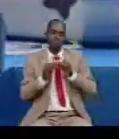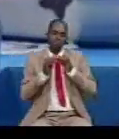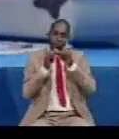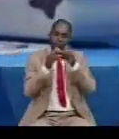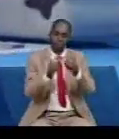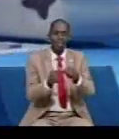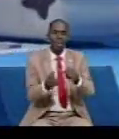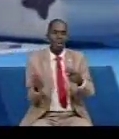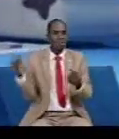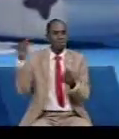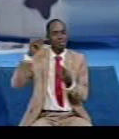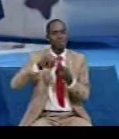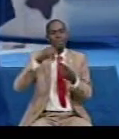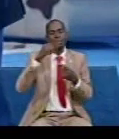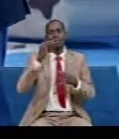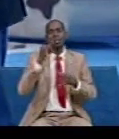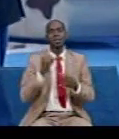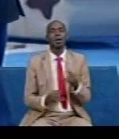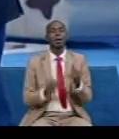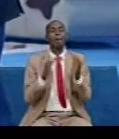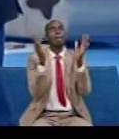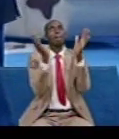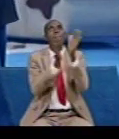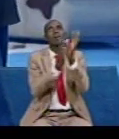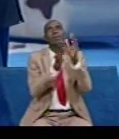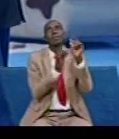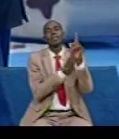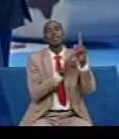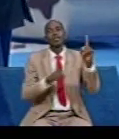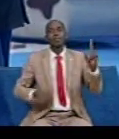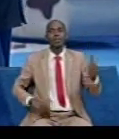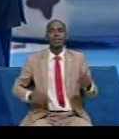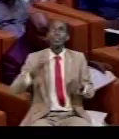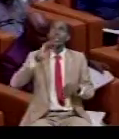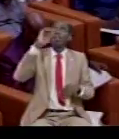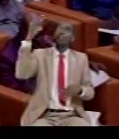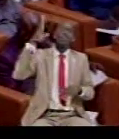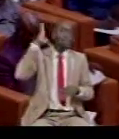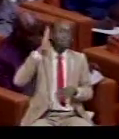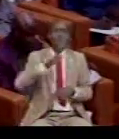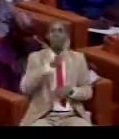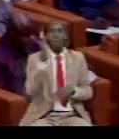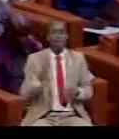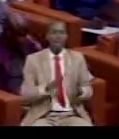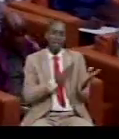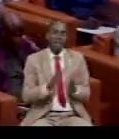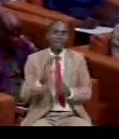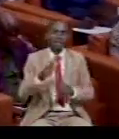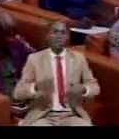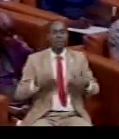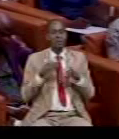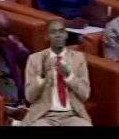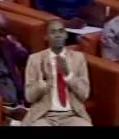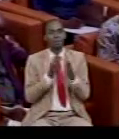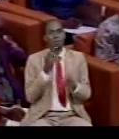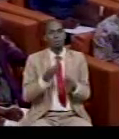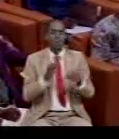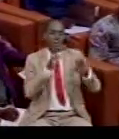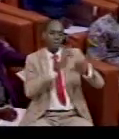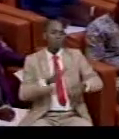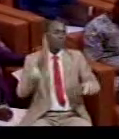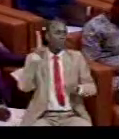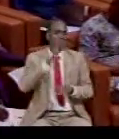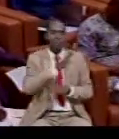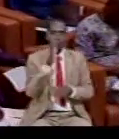the end, praise the Lord. Grace will never leave your life. Mercy will never leave